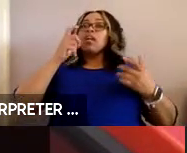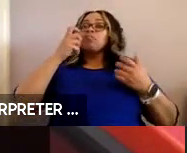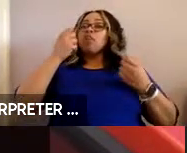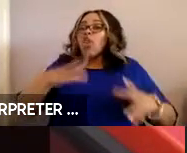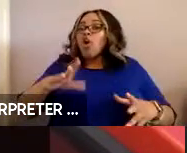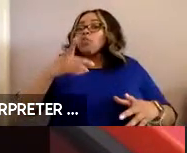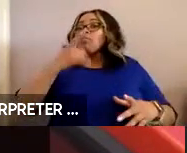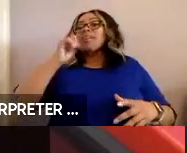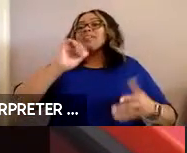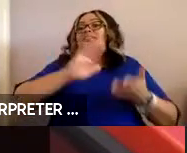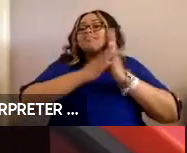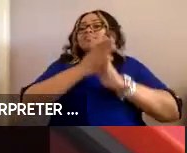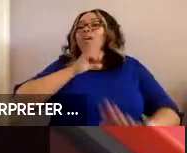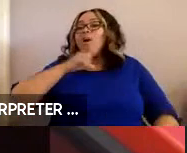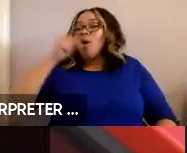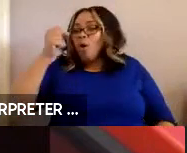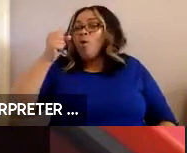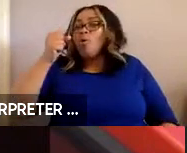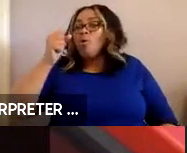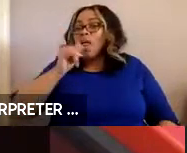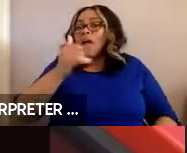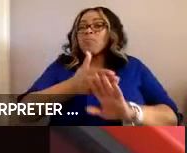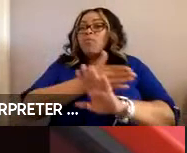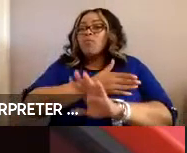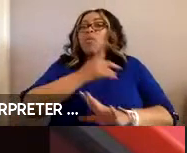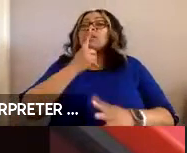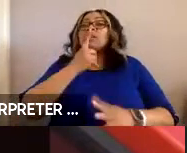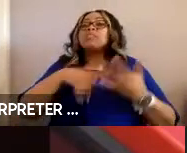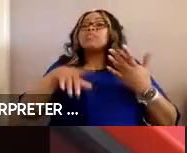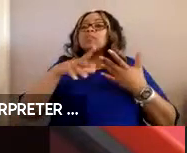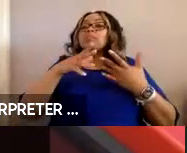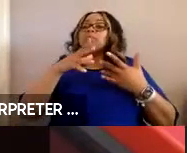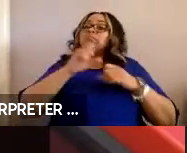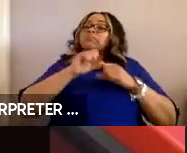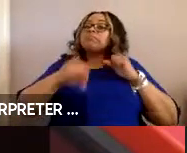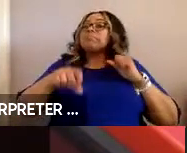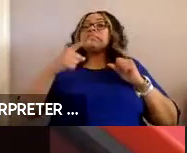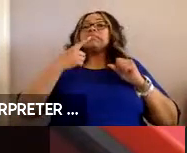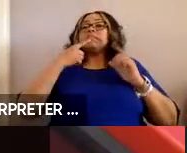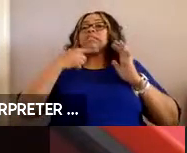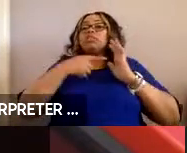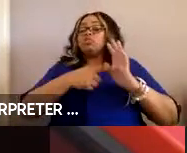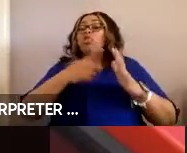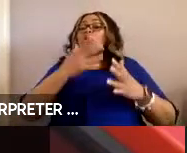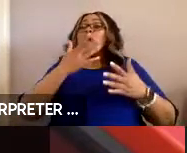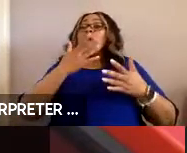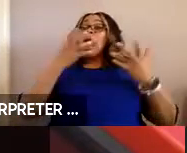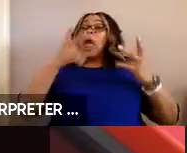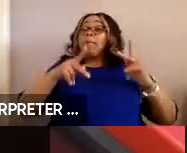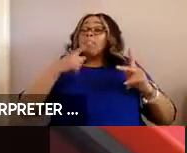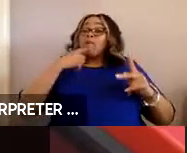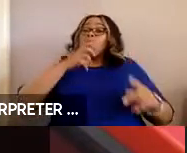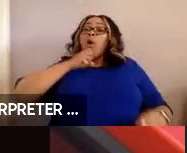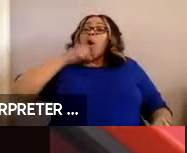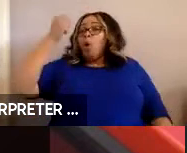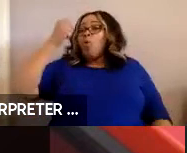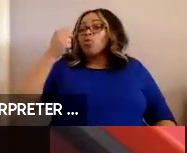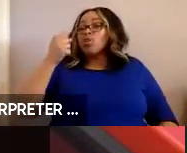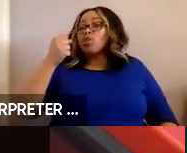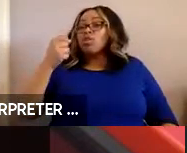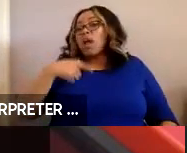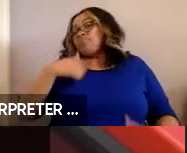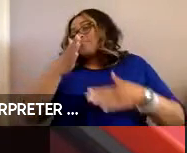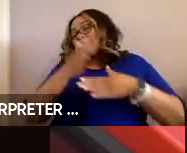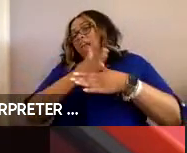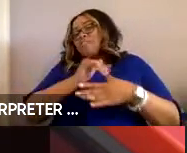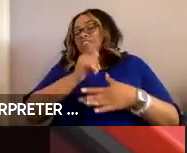disability. On one of the previous slides, some of the statistics of participants were shown, and a lot of our participants were older. Our